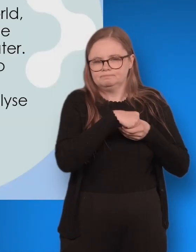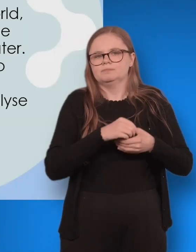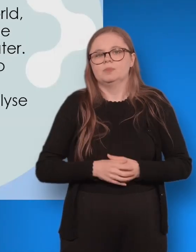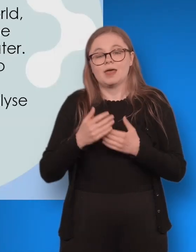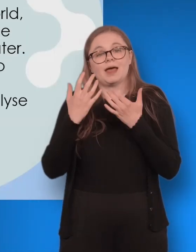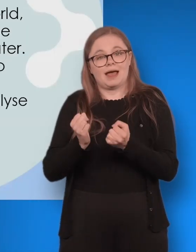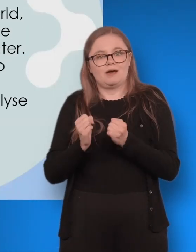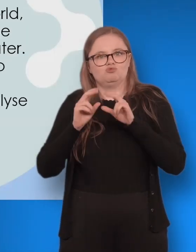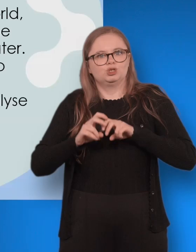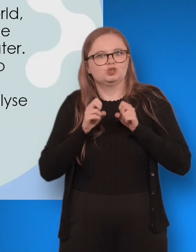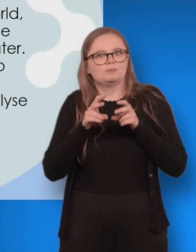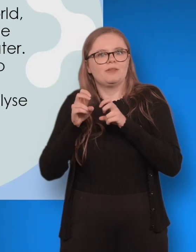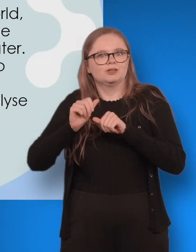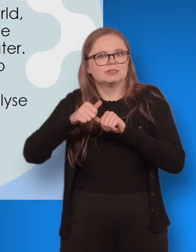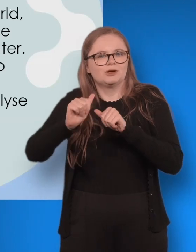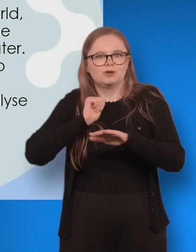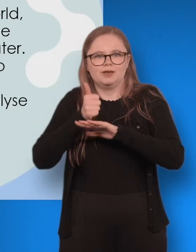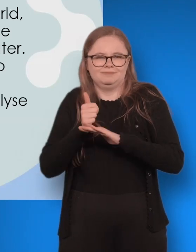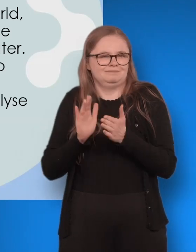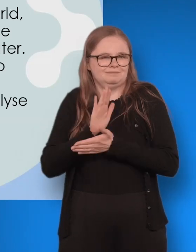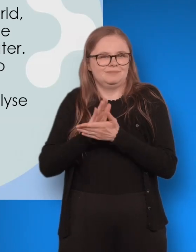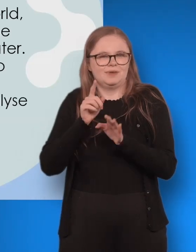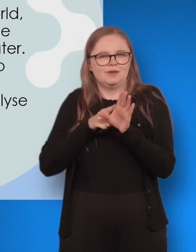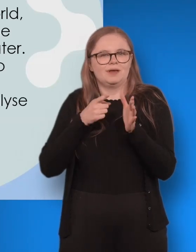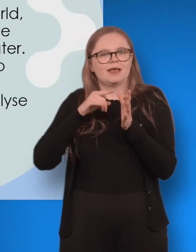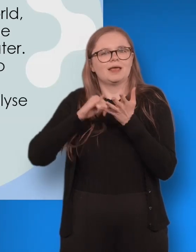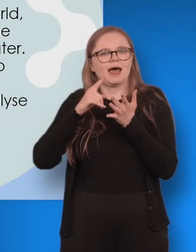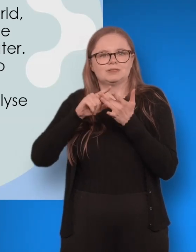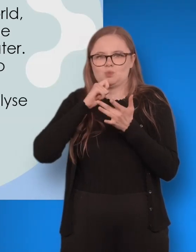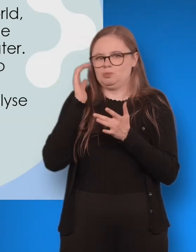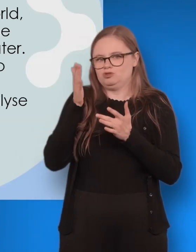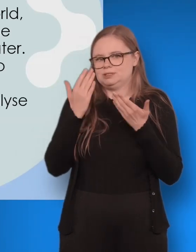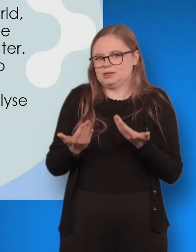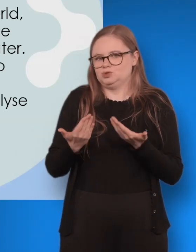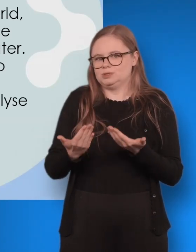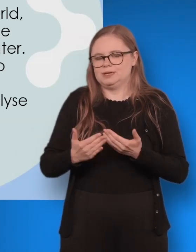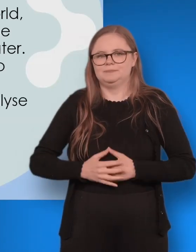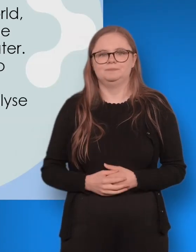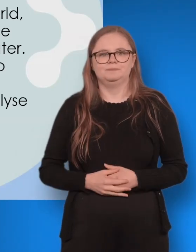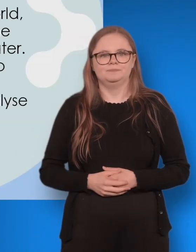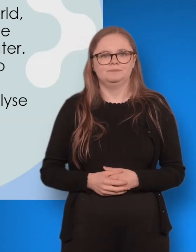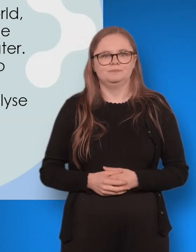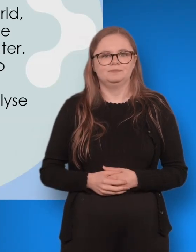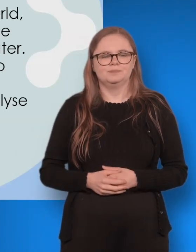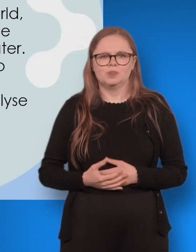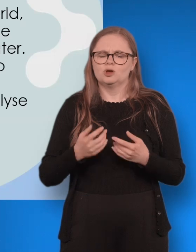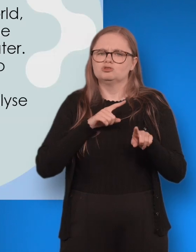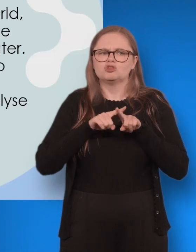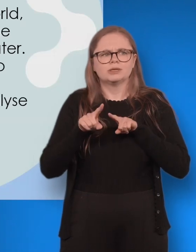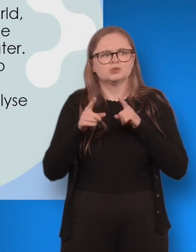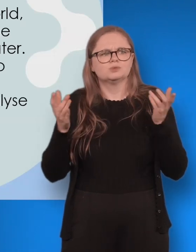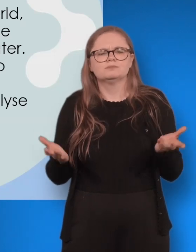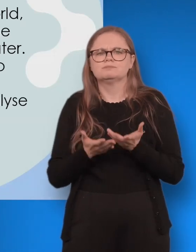method series. I'm delighted that this is what Yasi is going to be presenting in today, where we're trying to kind of bring to the fore and make sure that we're